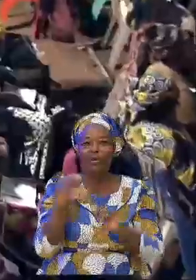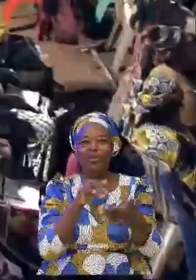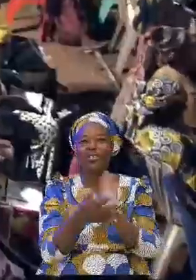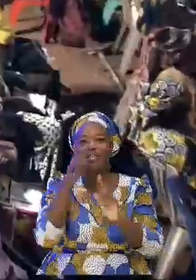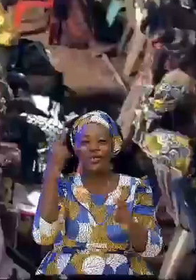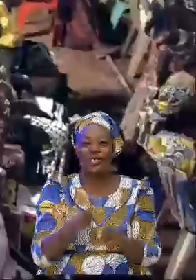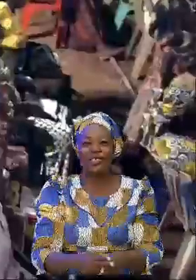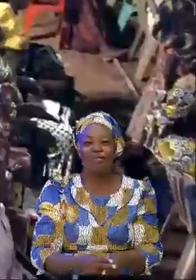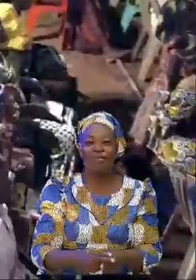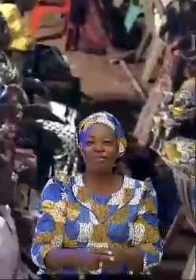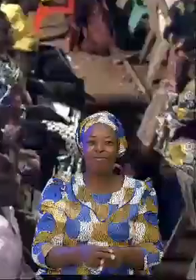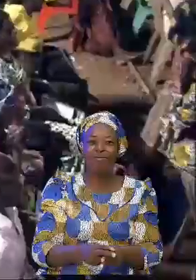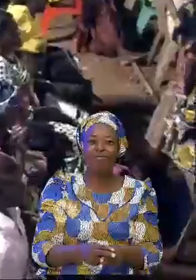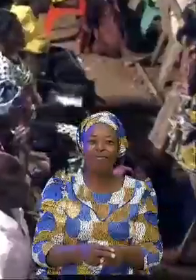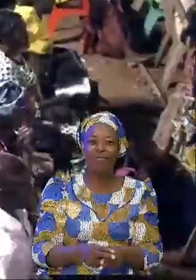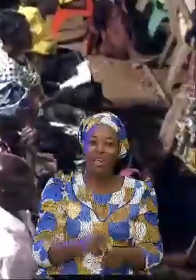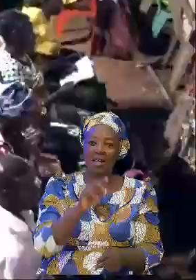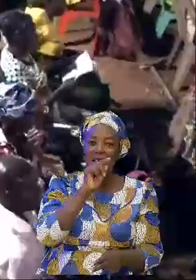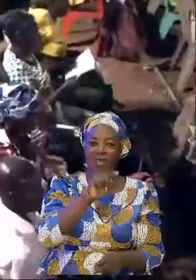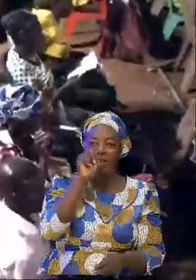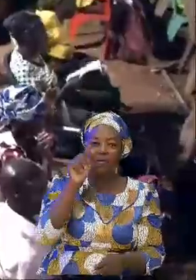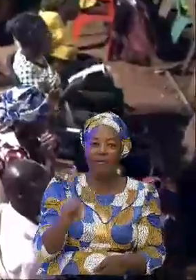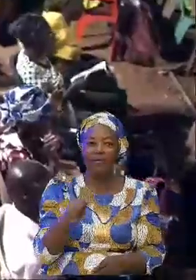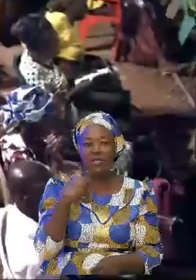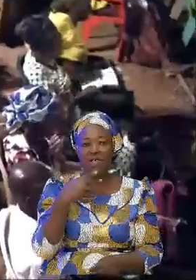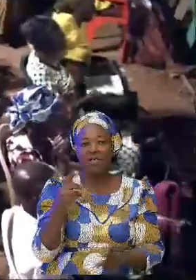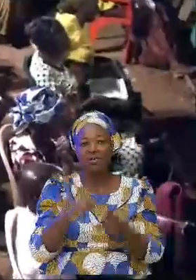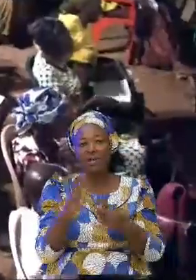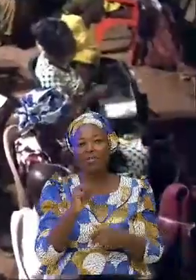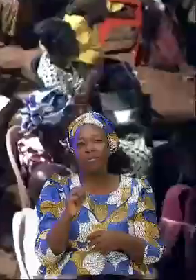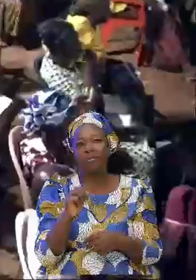is done. It shall be done.